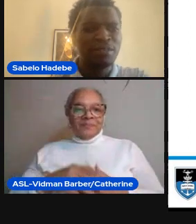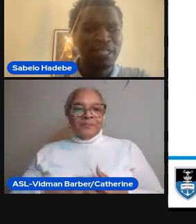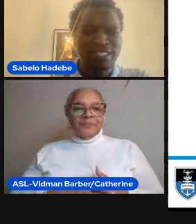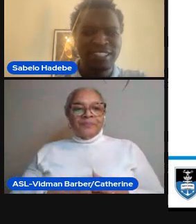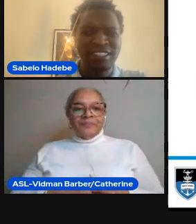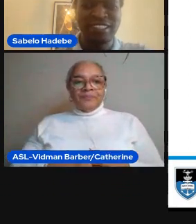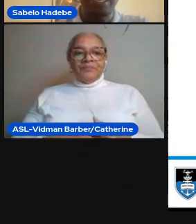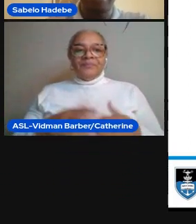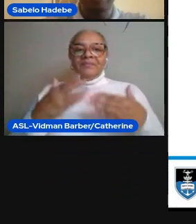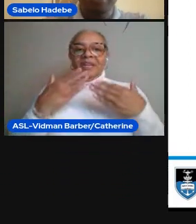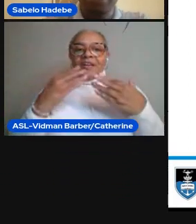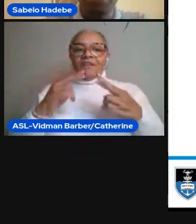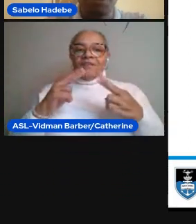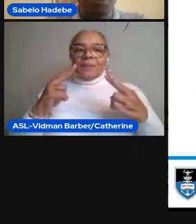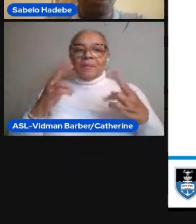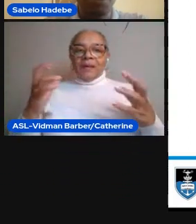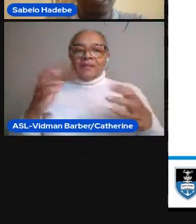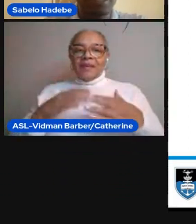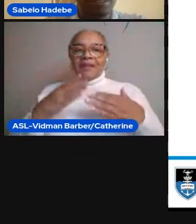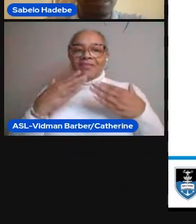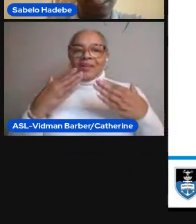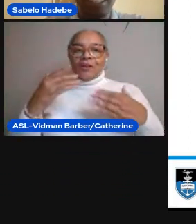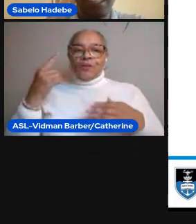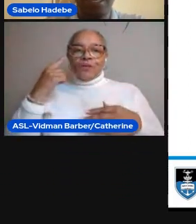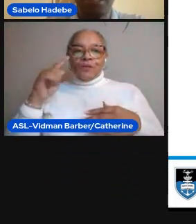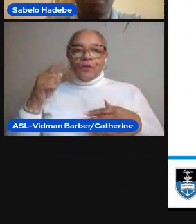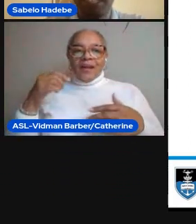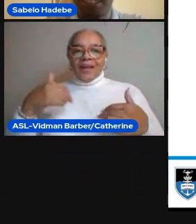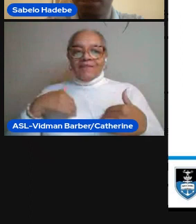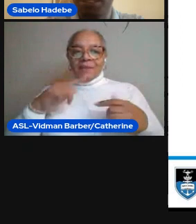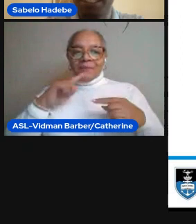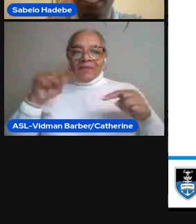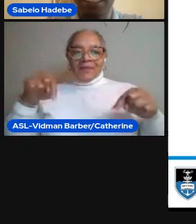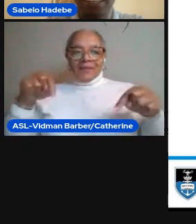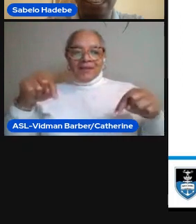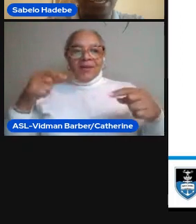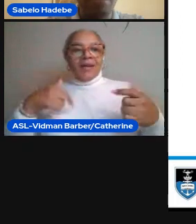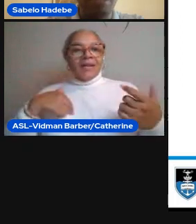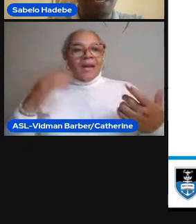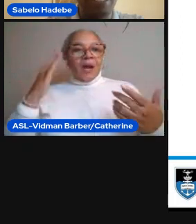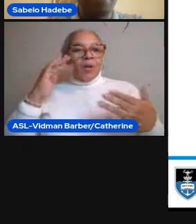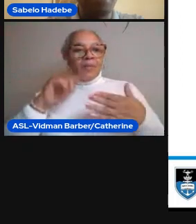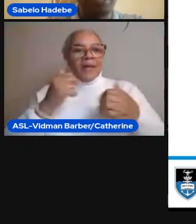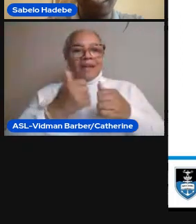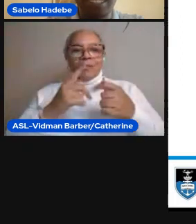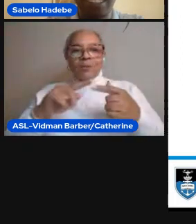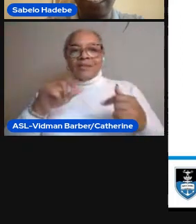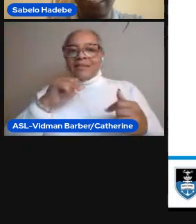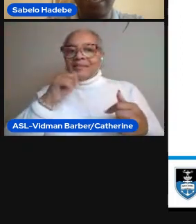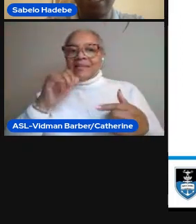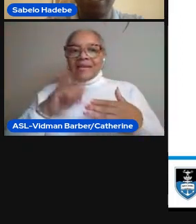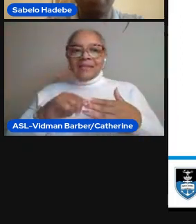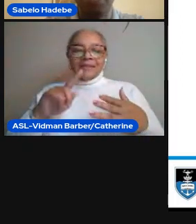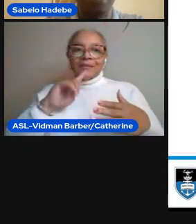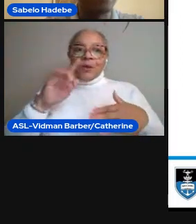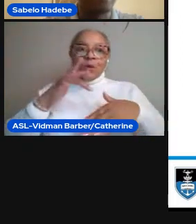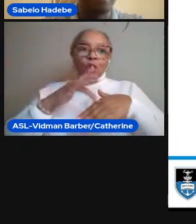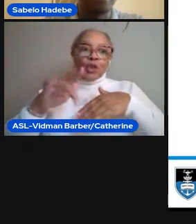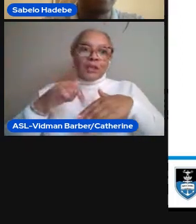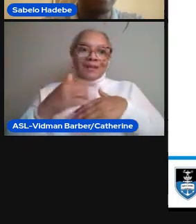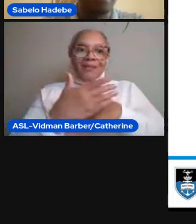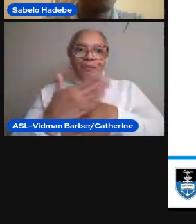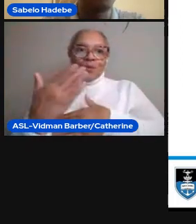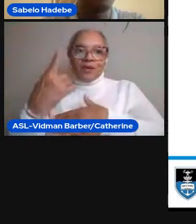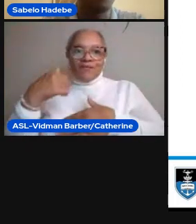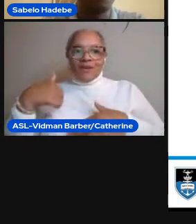Thank you very much, and thank you for having me. And I hope that everyone is not like up early in the morning. For us here,